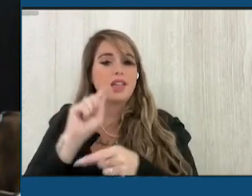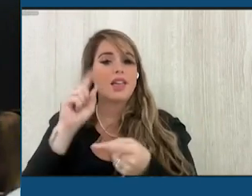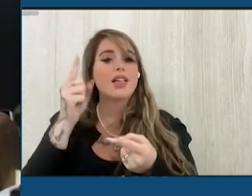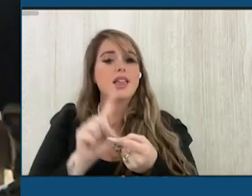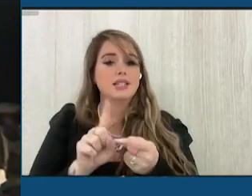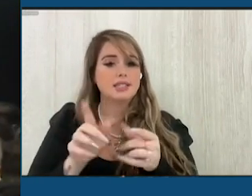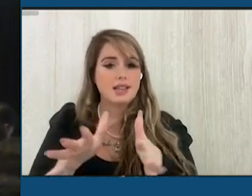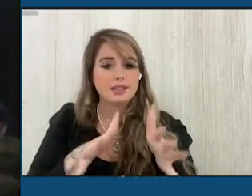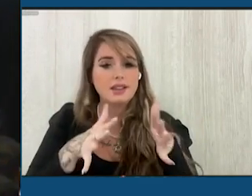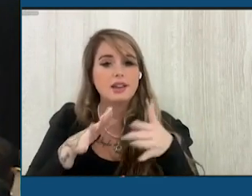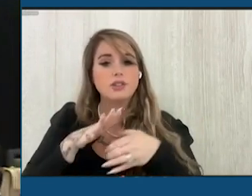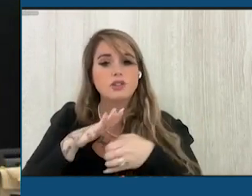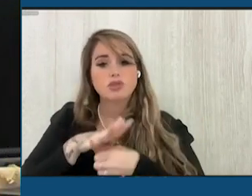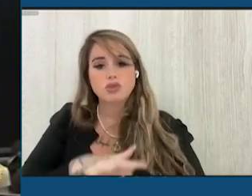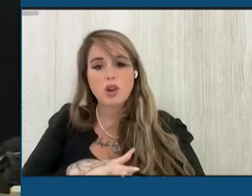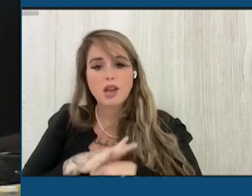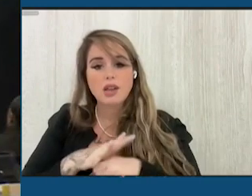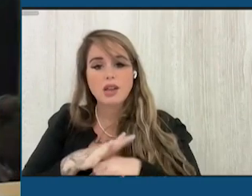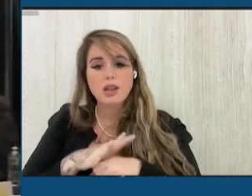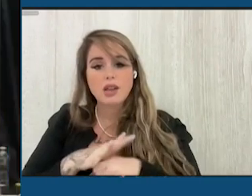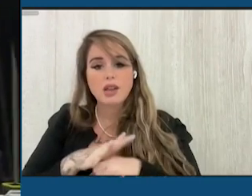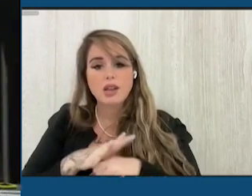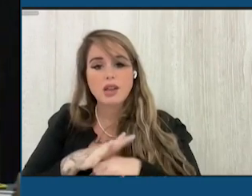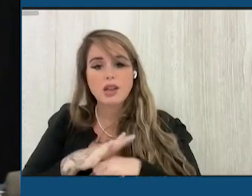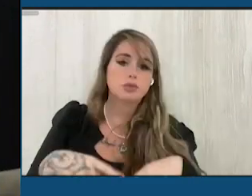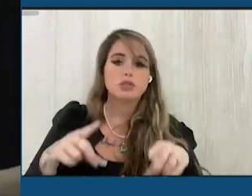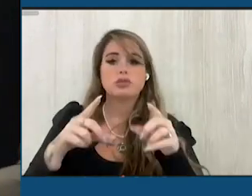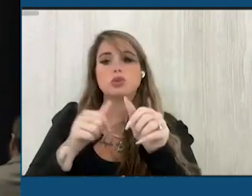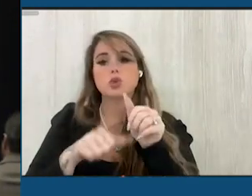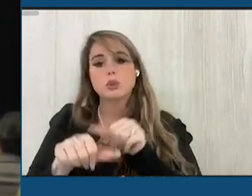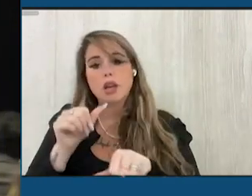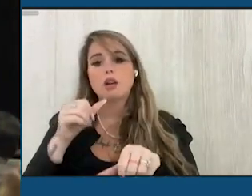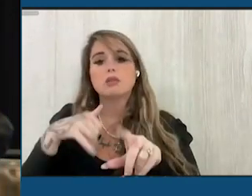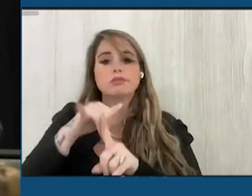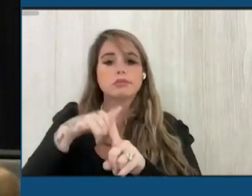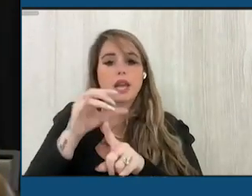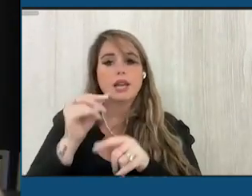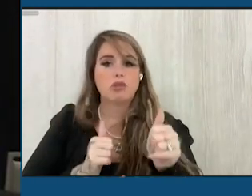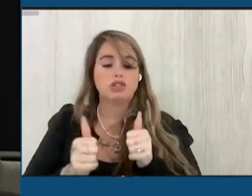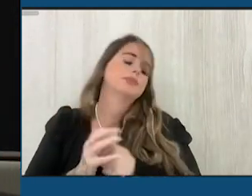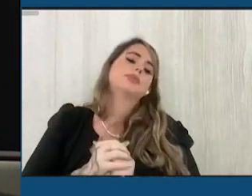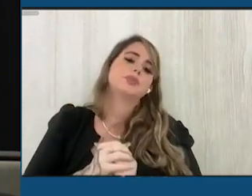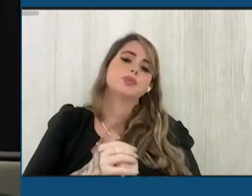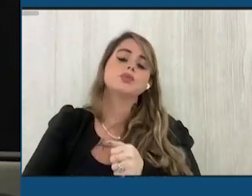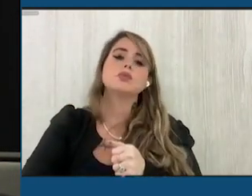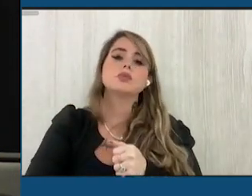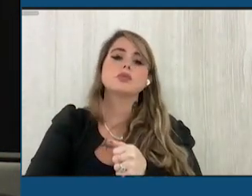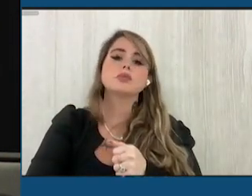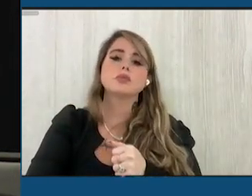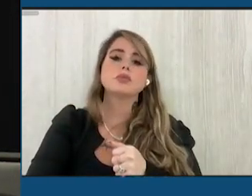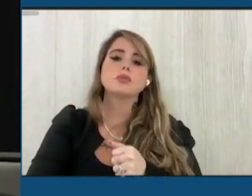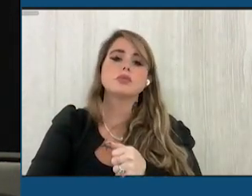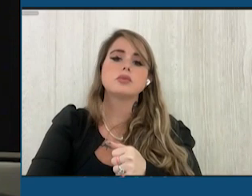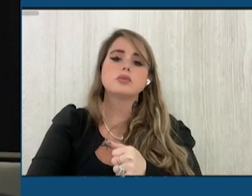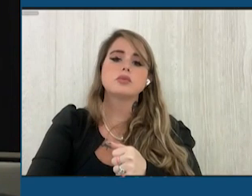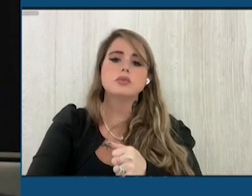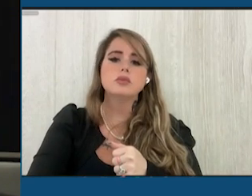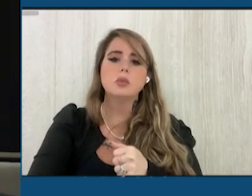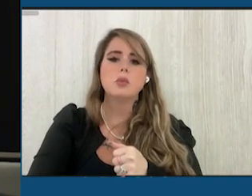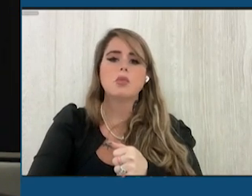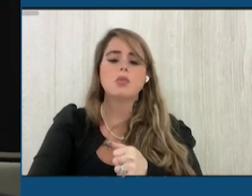depression, suicidality, aggression, and bullying. Now, some of you may know this if you're in policy. Anybody here